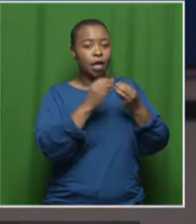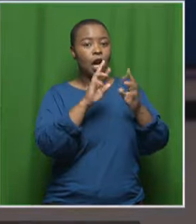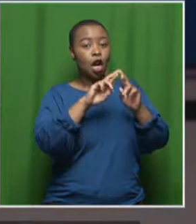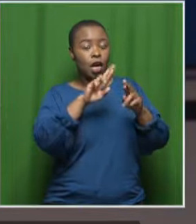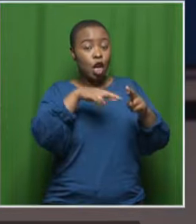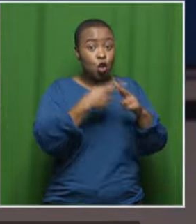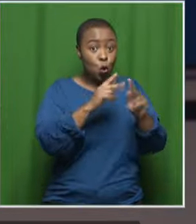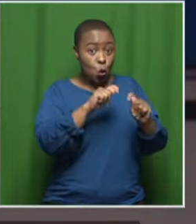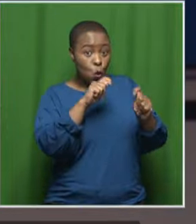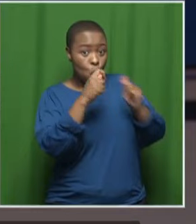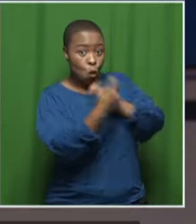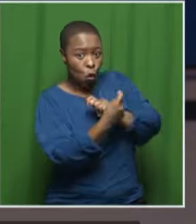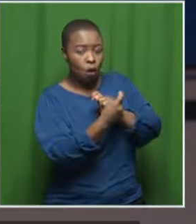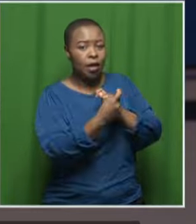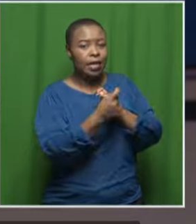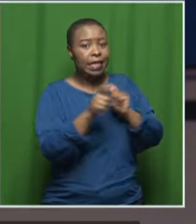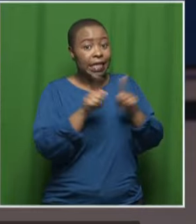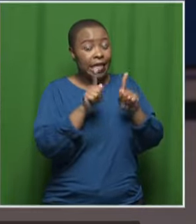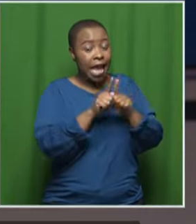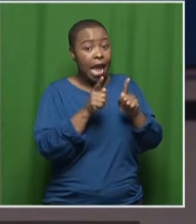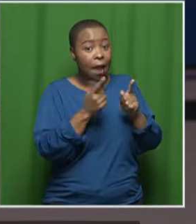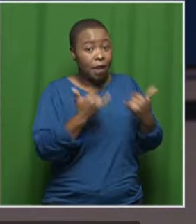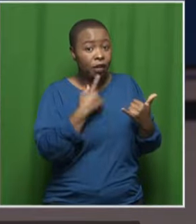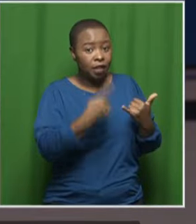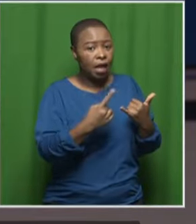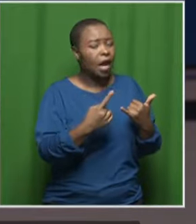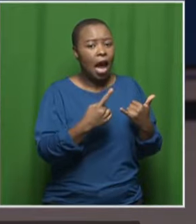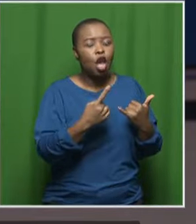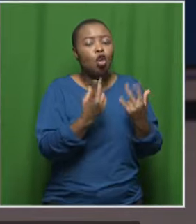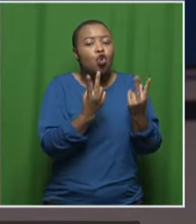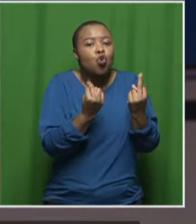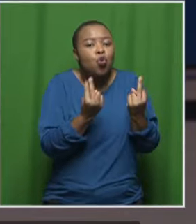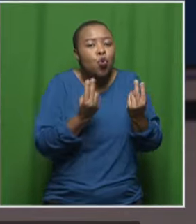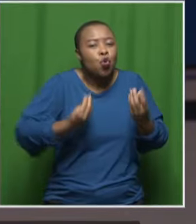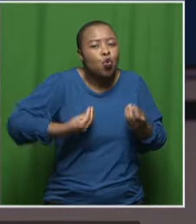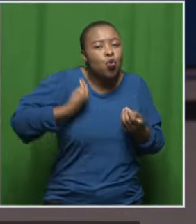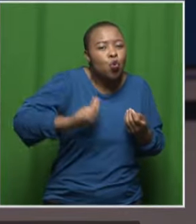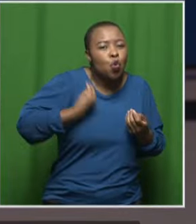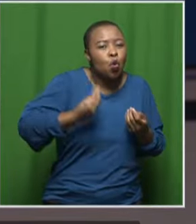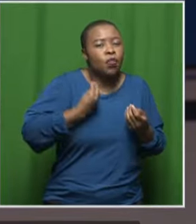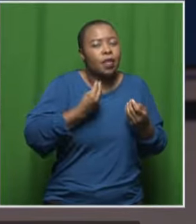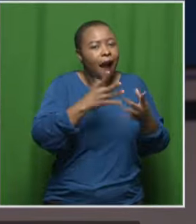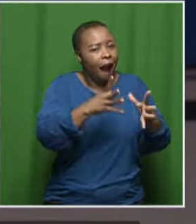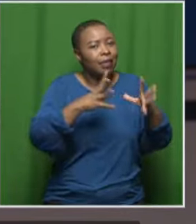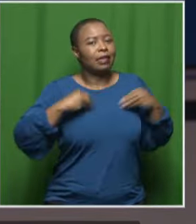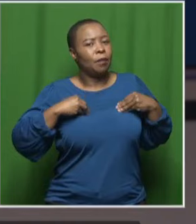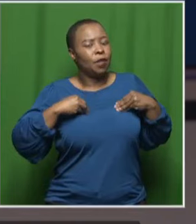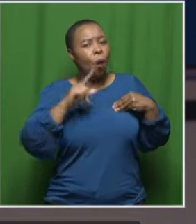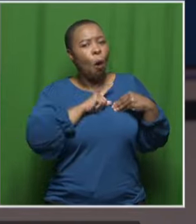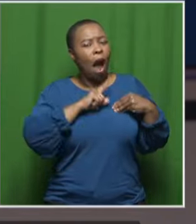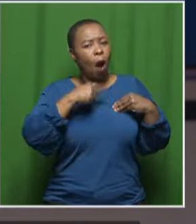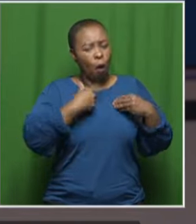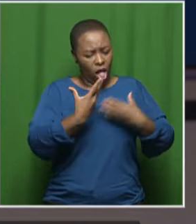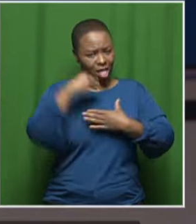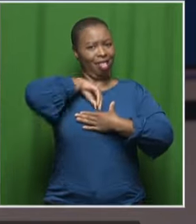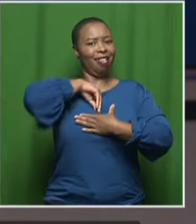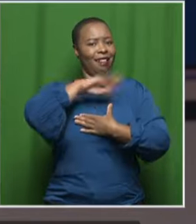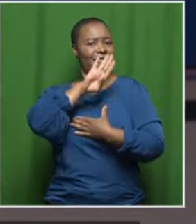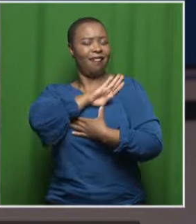are saying now. They accepted new blood, bad as it was, because we were militant, we